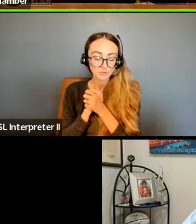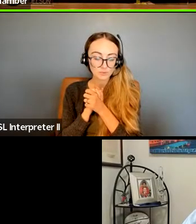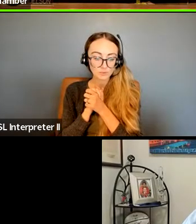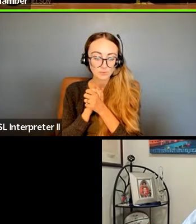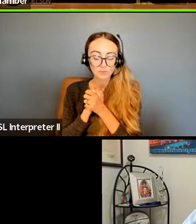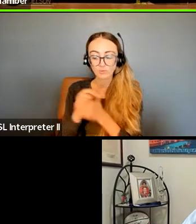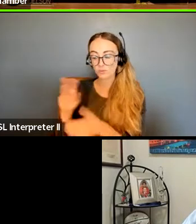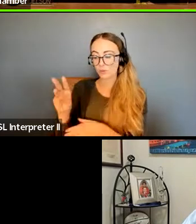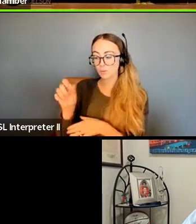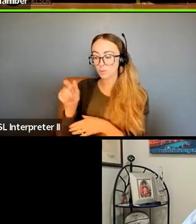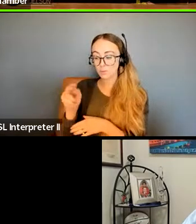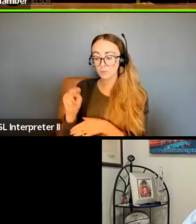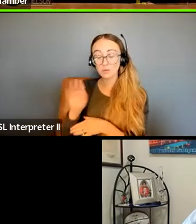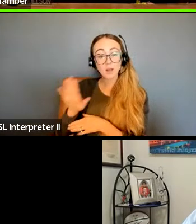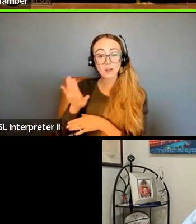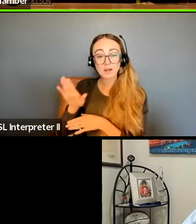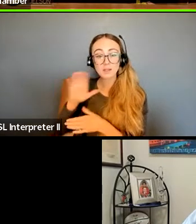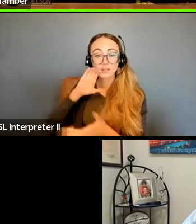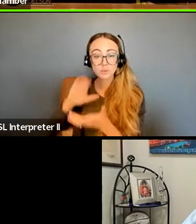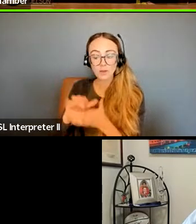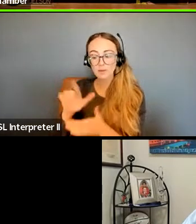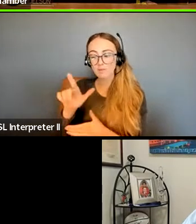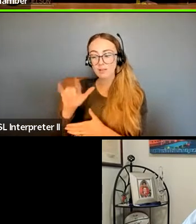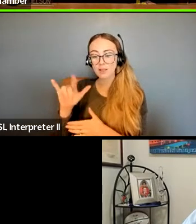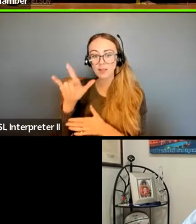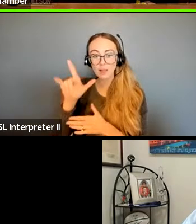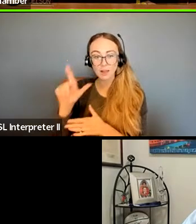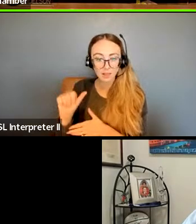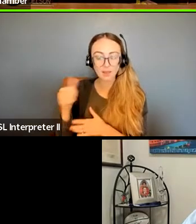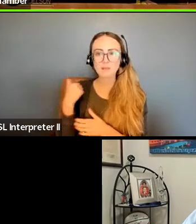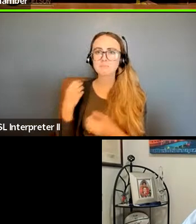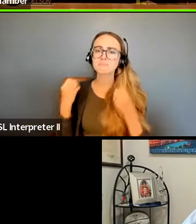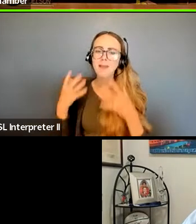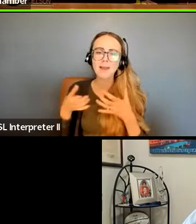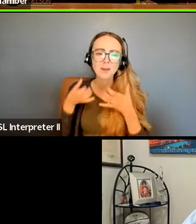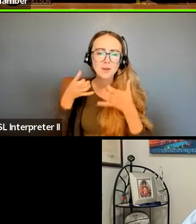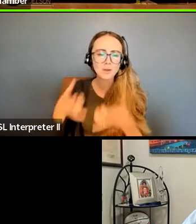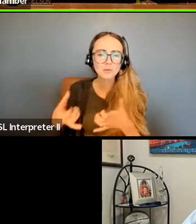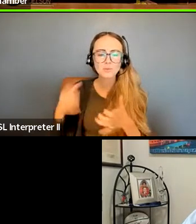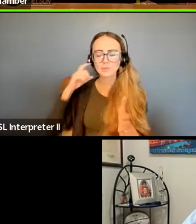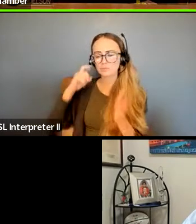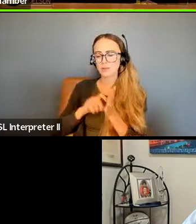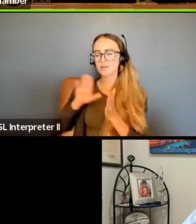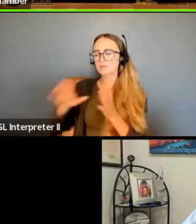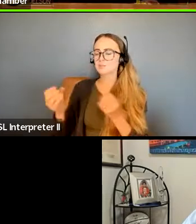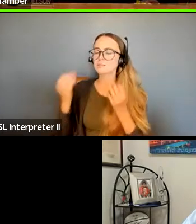Mr. Wooten and his wife, Lila, received numerous awards and recognition for the years of